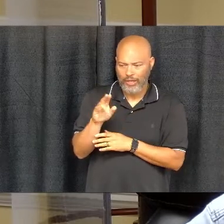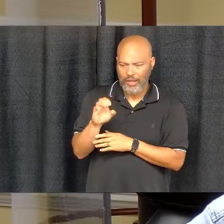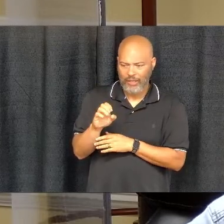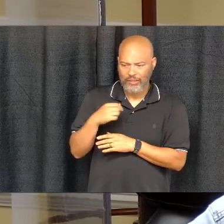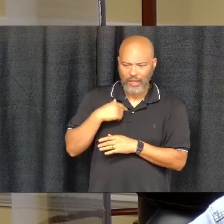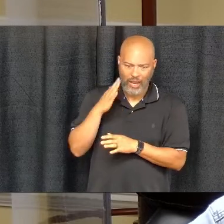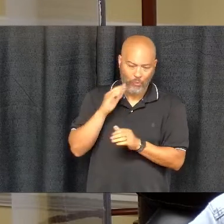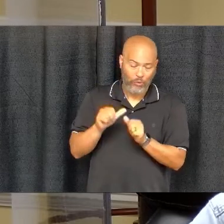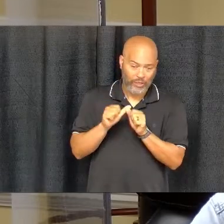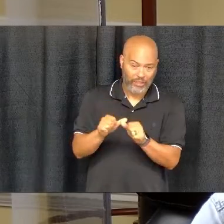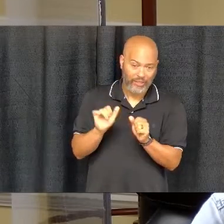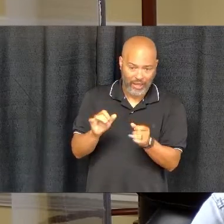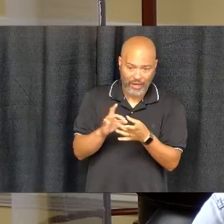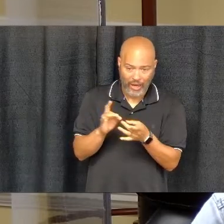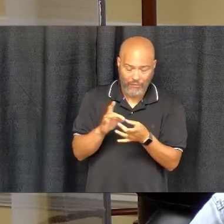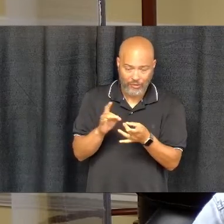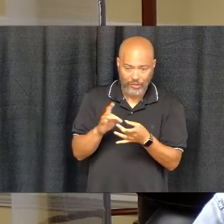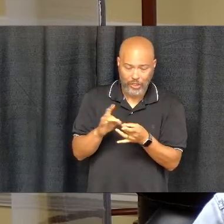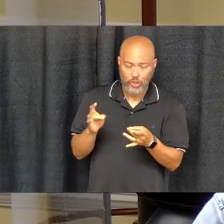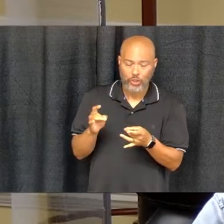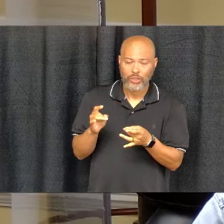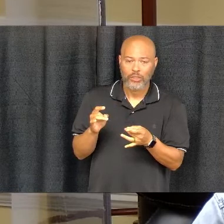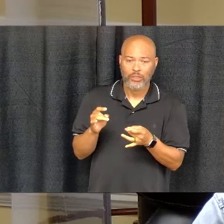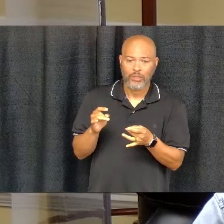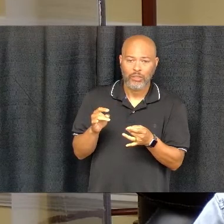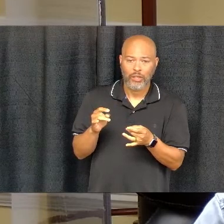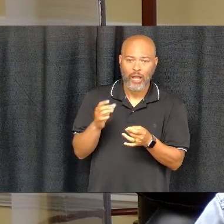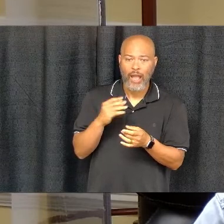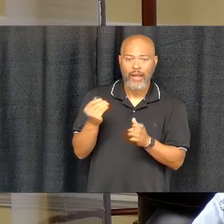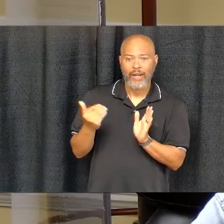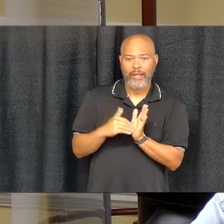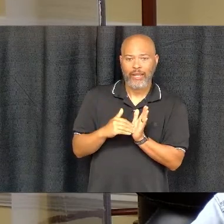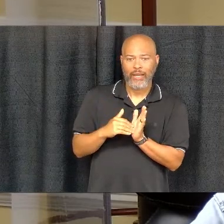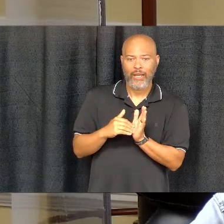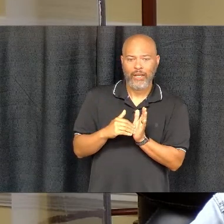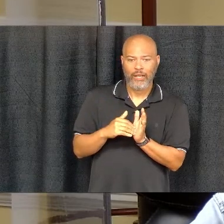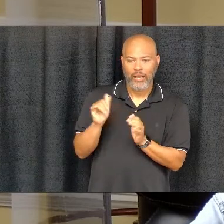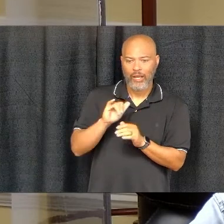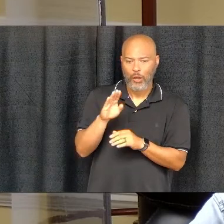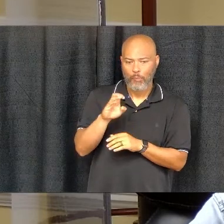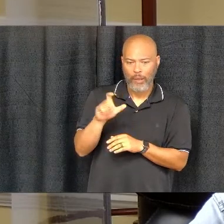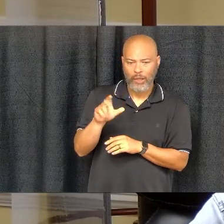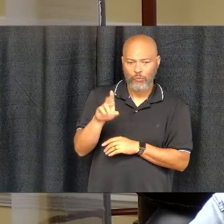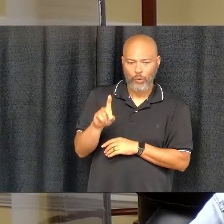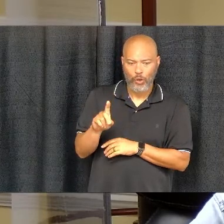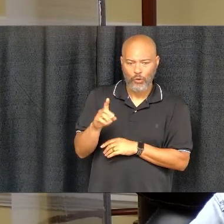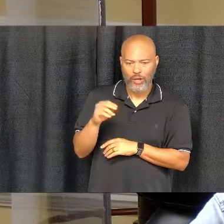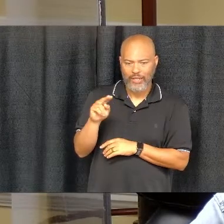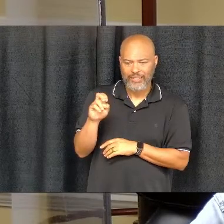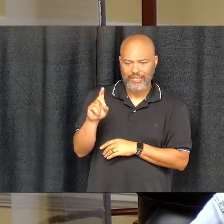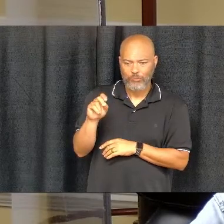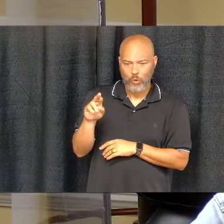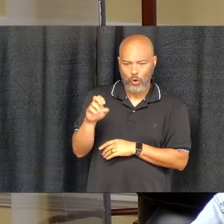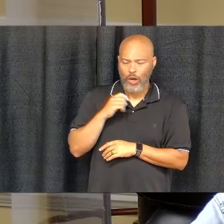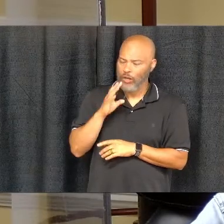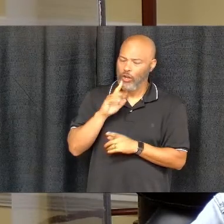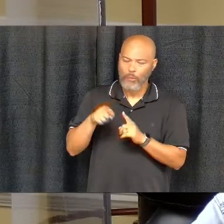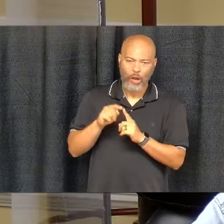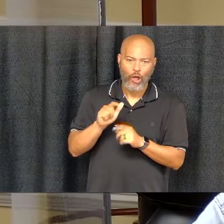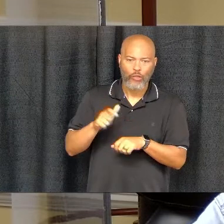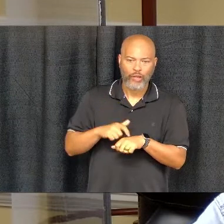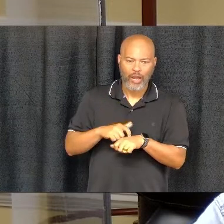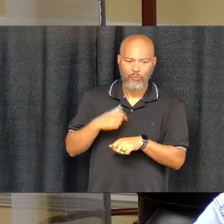continue that conversation. And again, like on Bell Road, And need more, I talk about this all the time.